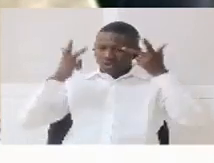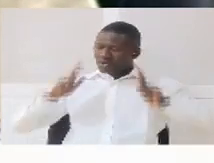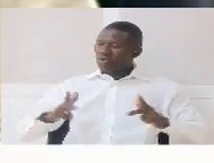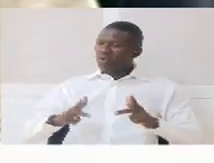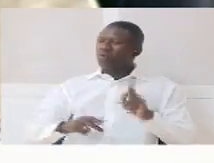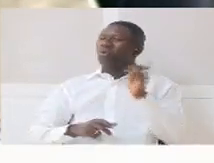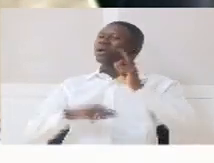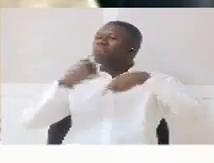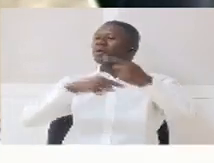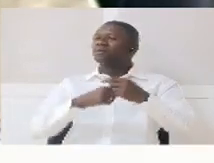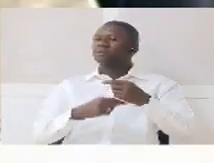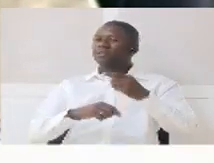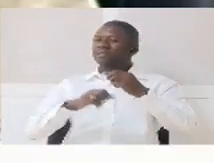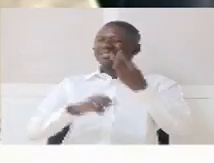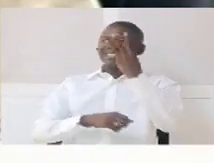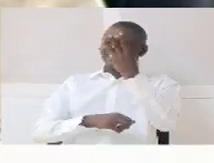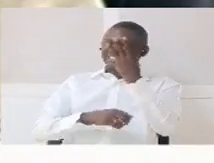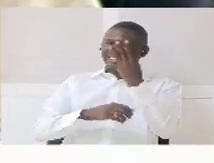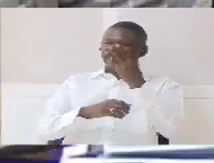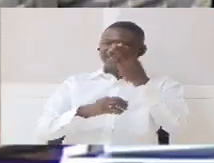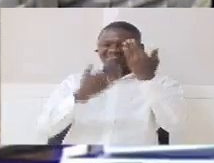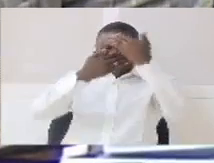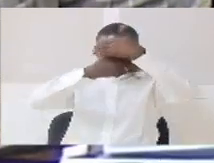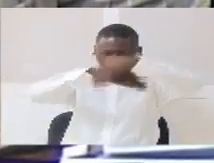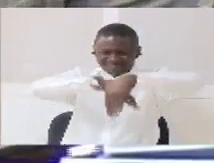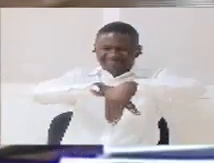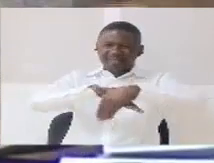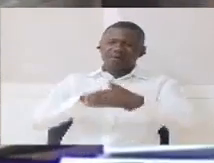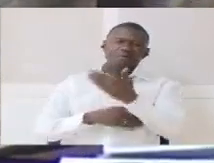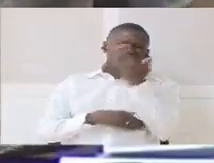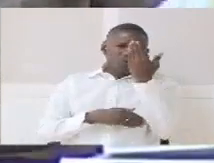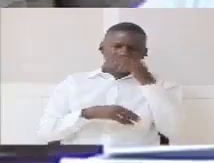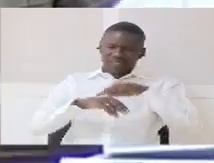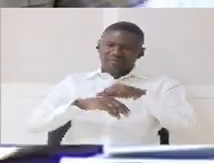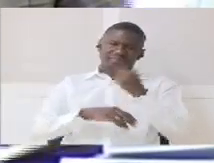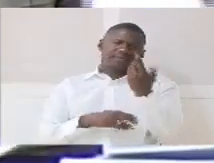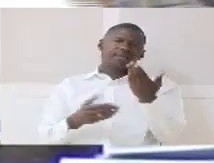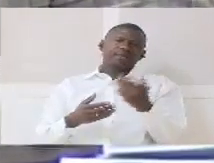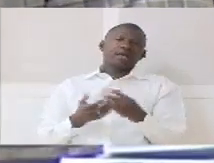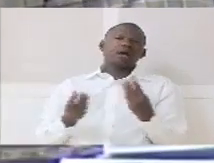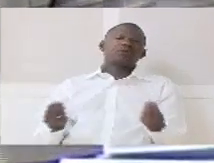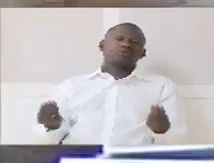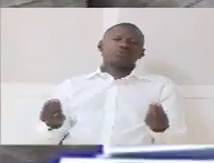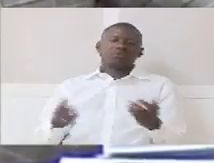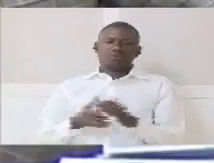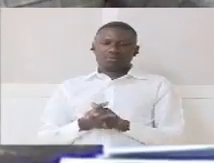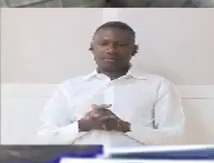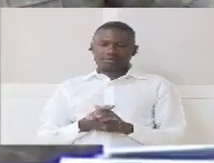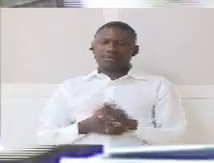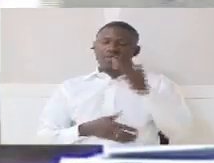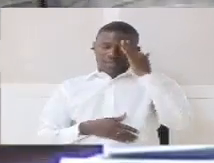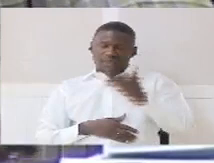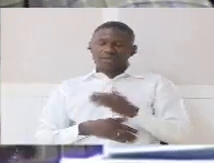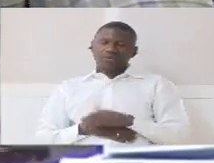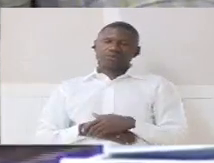what about 3 p.m. in the morning? So I'm putting them on and on. Thank you very much, Mr. Korta. Okay. Now let's